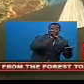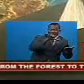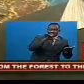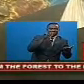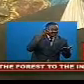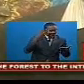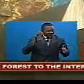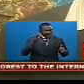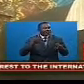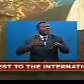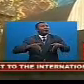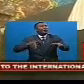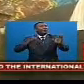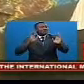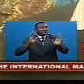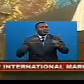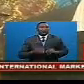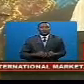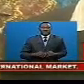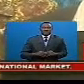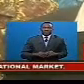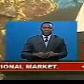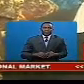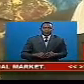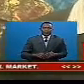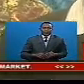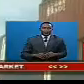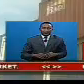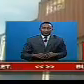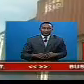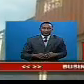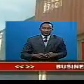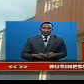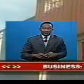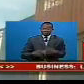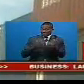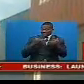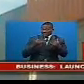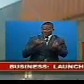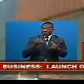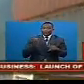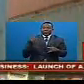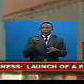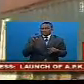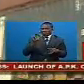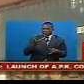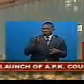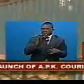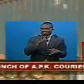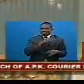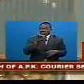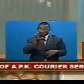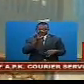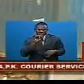the containers before we would allow it to come into the port. Currently, only 35 to 40%